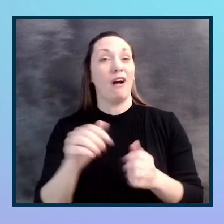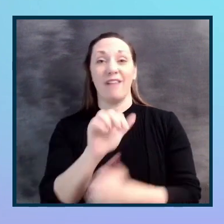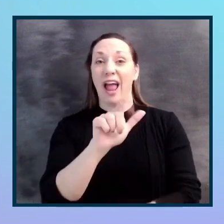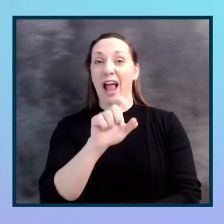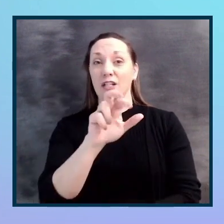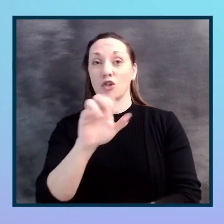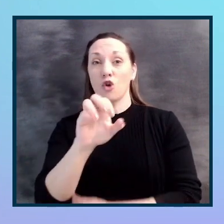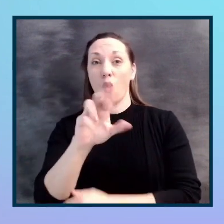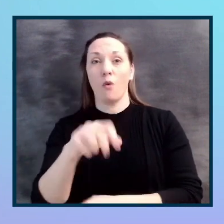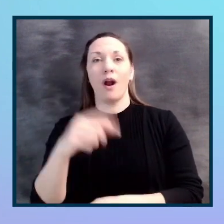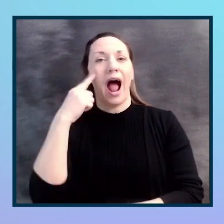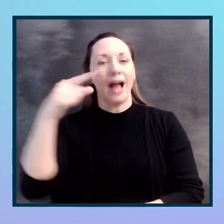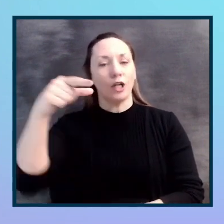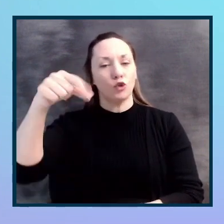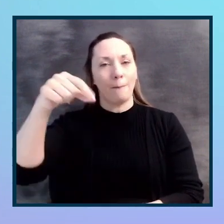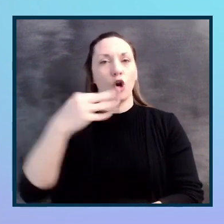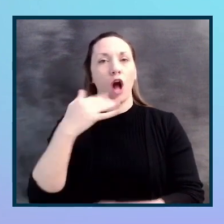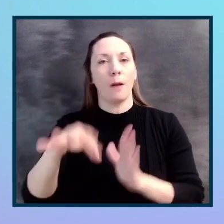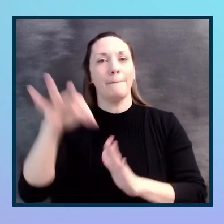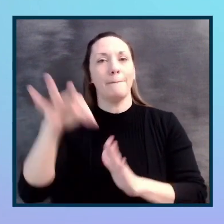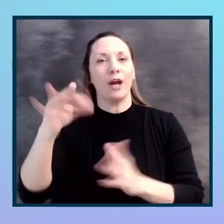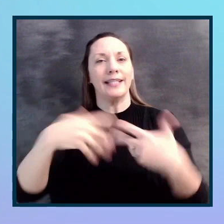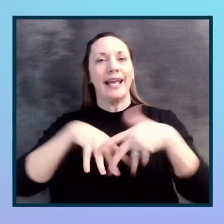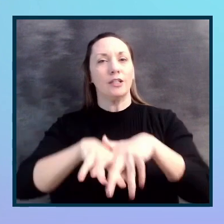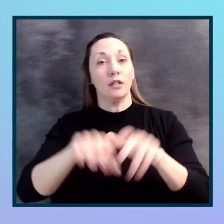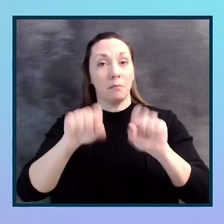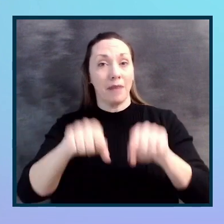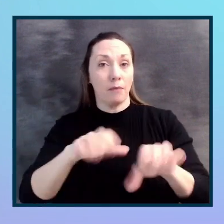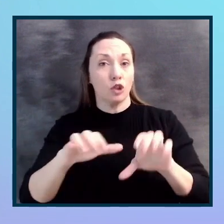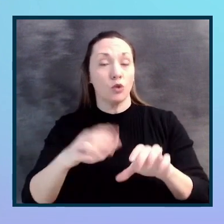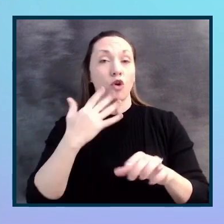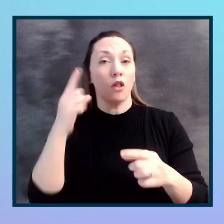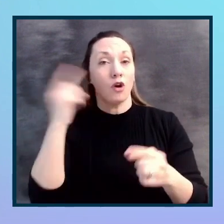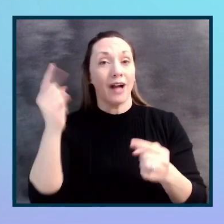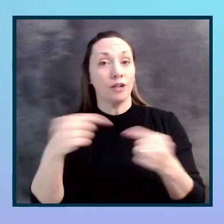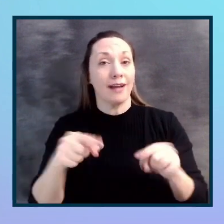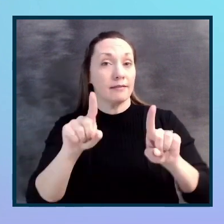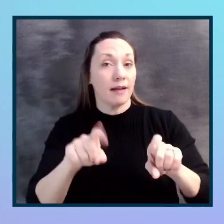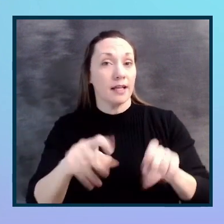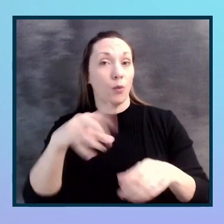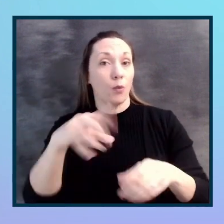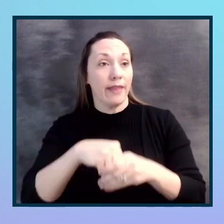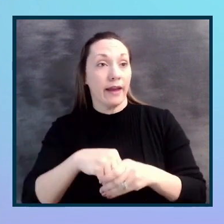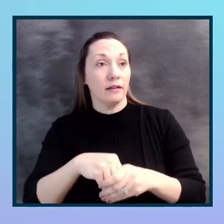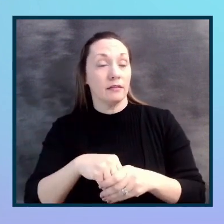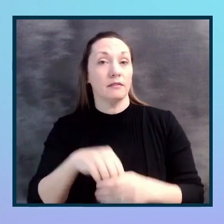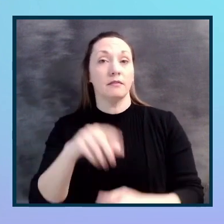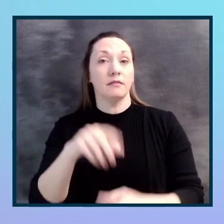eyedropper color picker is integrated to be able to do color contrast testing within